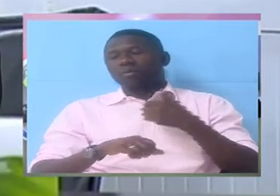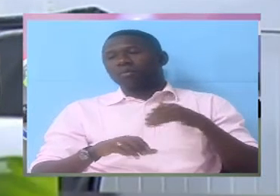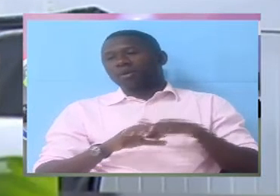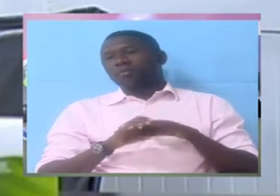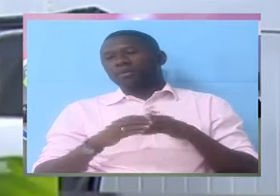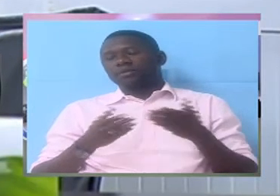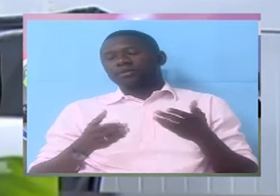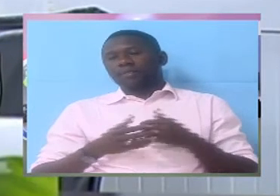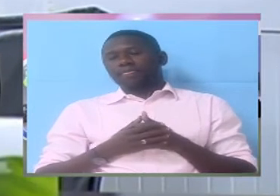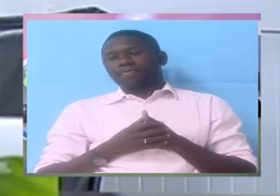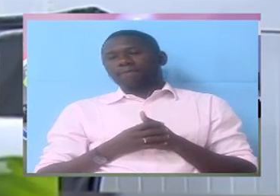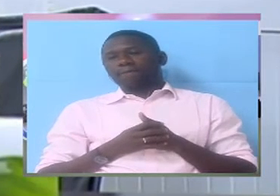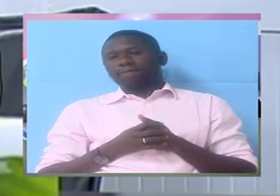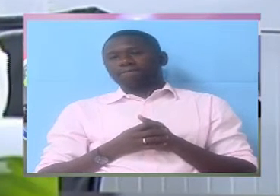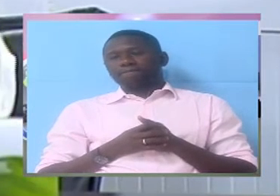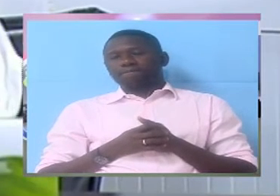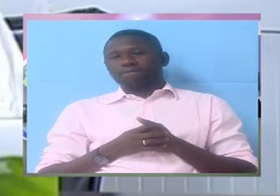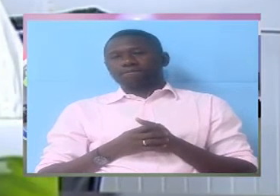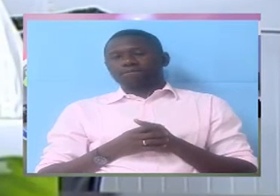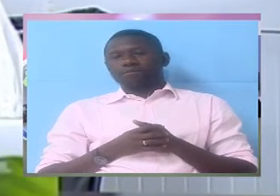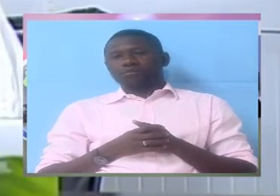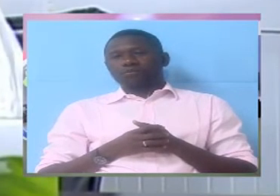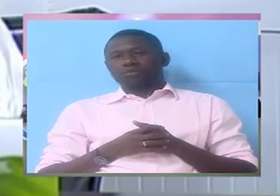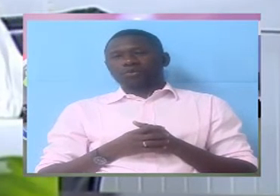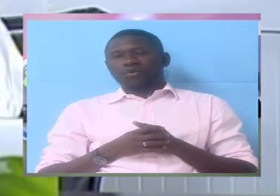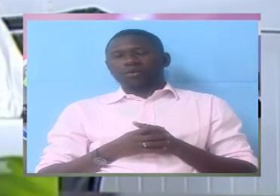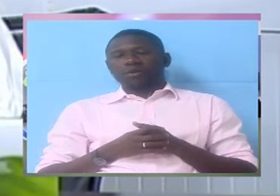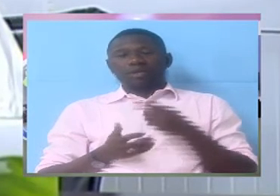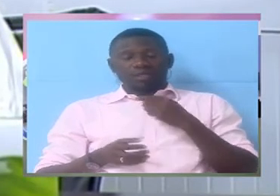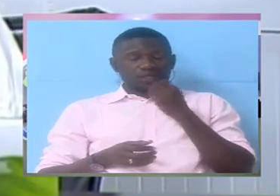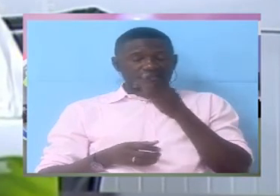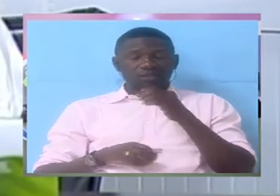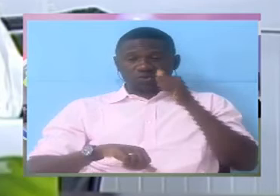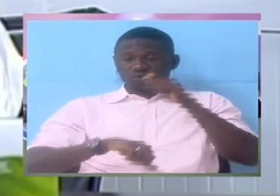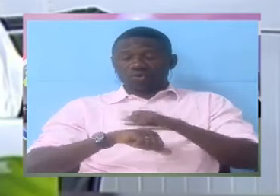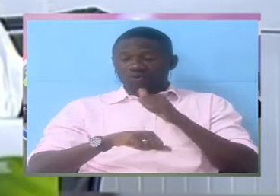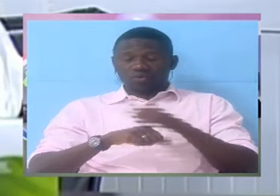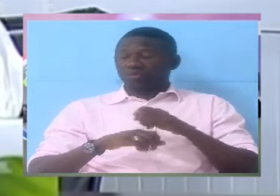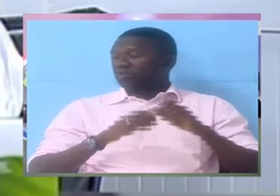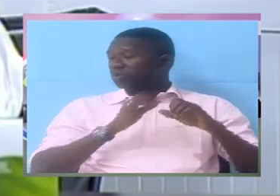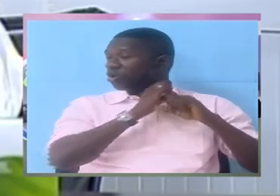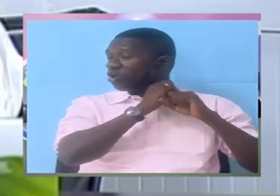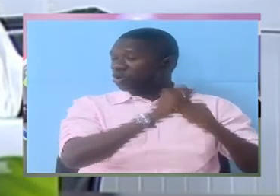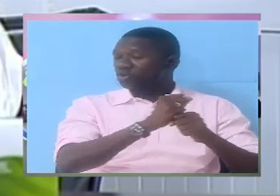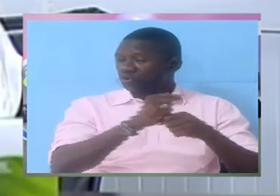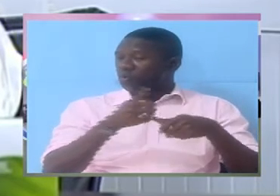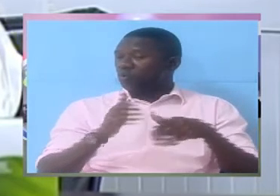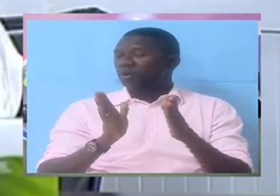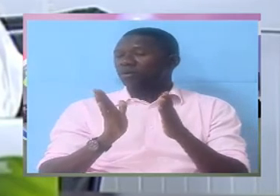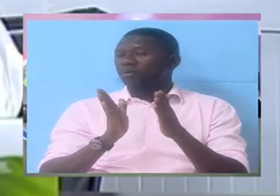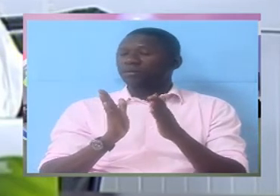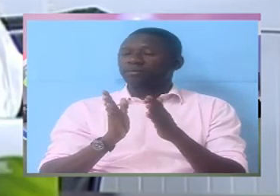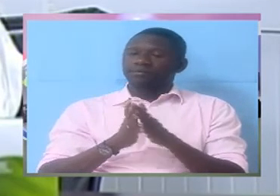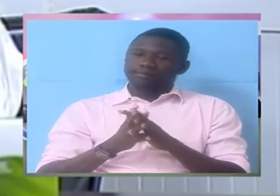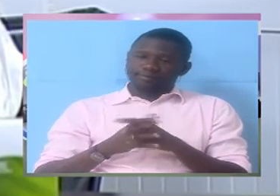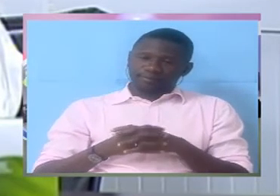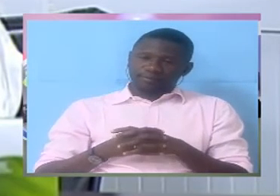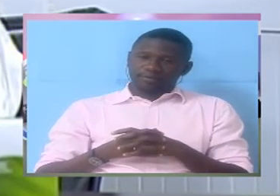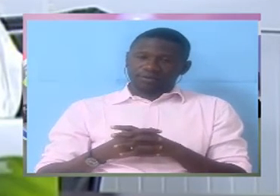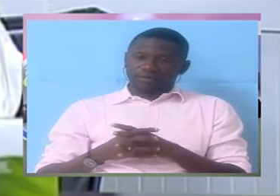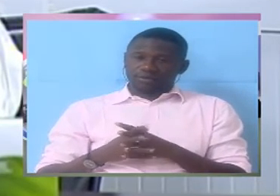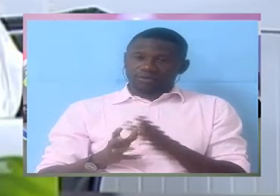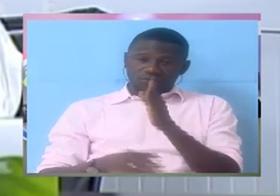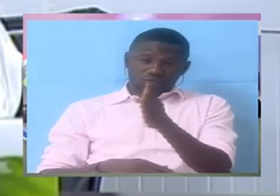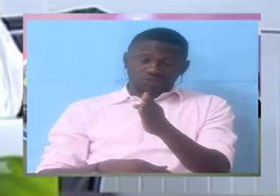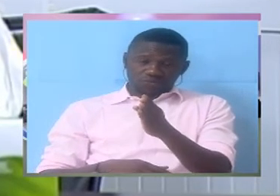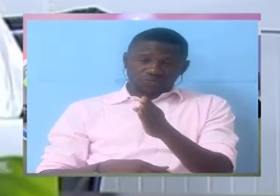Thank you, Honorable Chairman. Torture was the culture. True, isn't it? Yes,